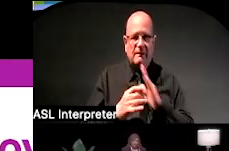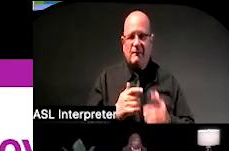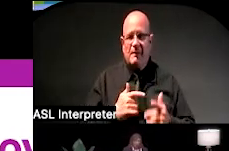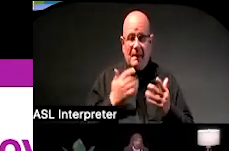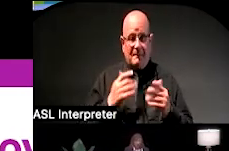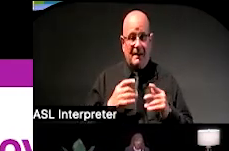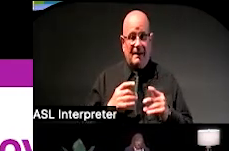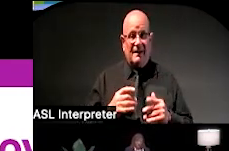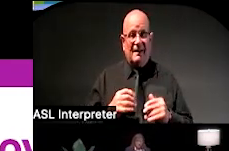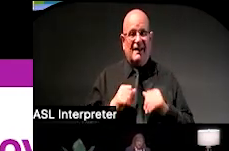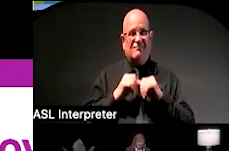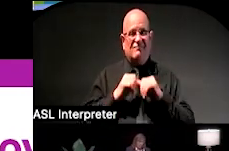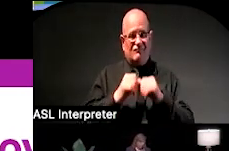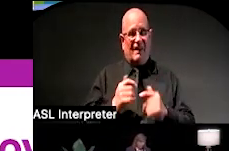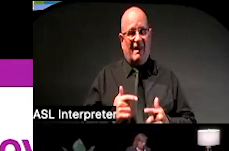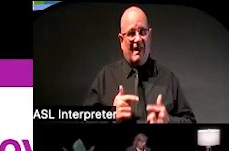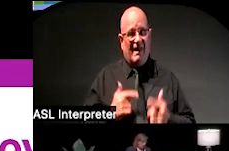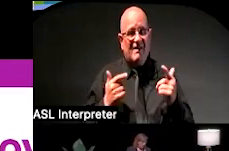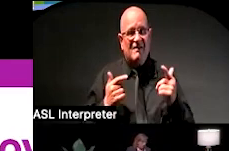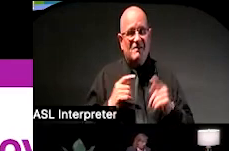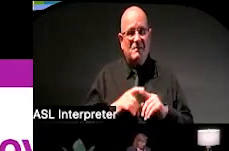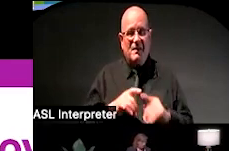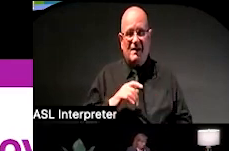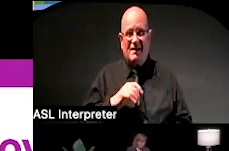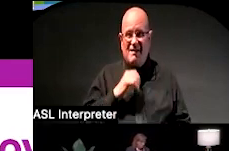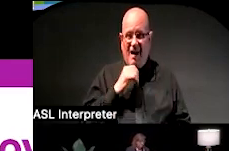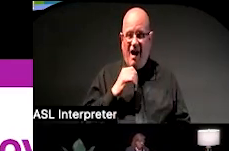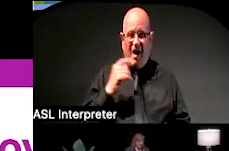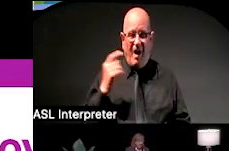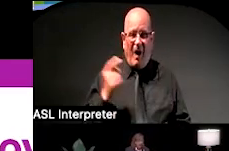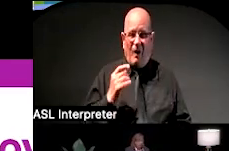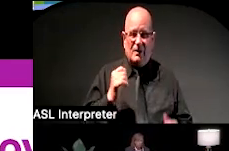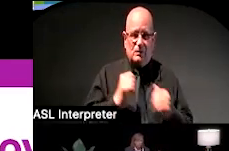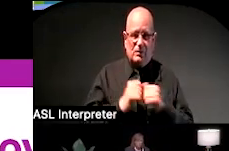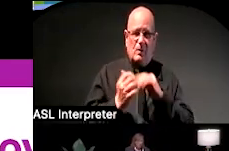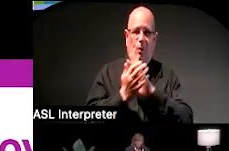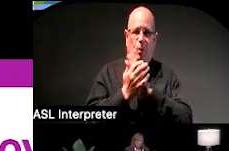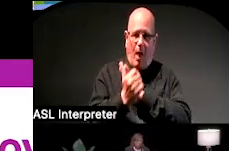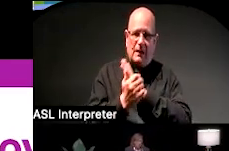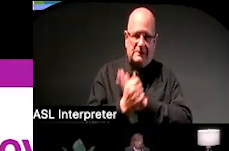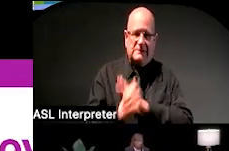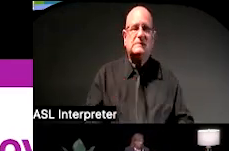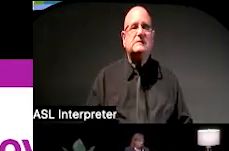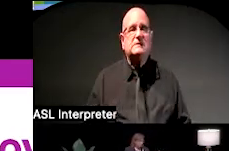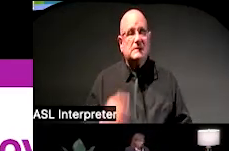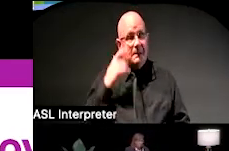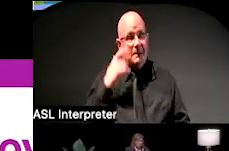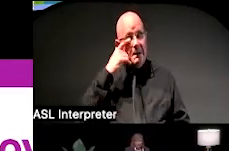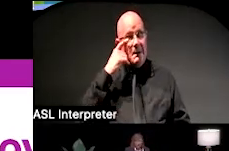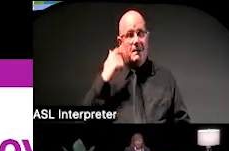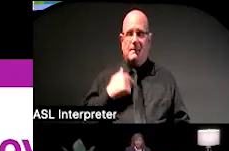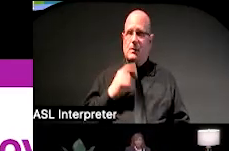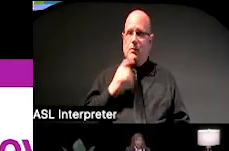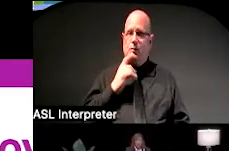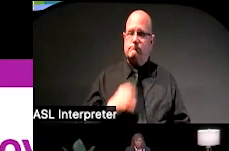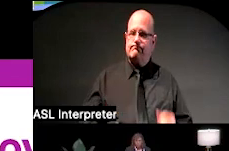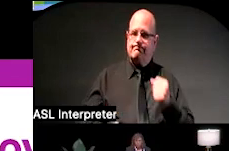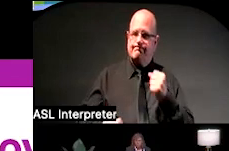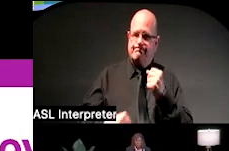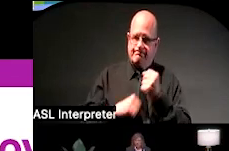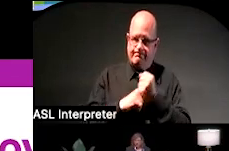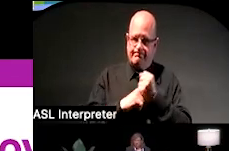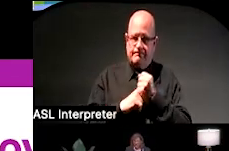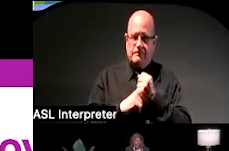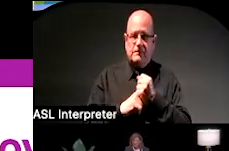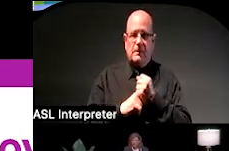live longer, but not necessarily with quality. I'm a big proponent of looking at